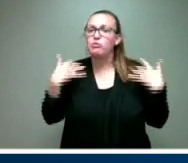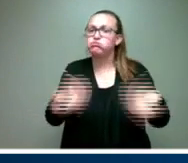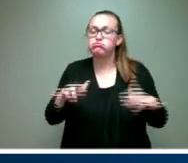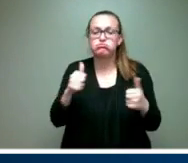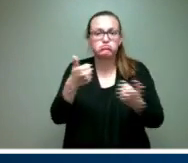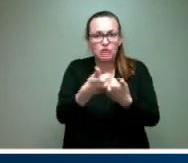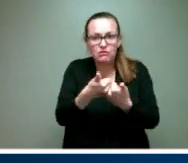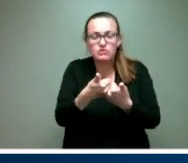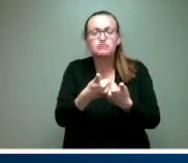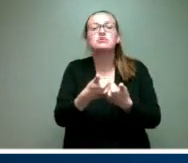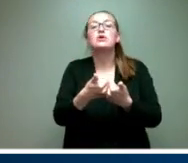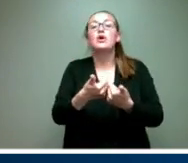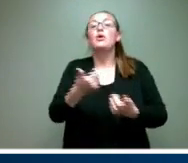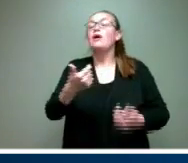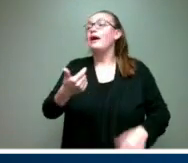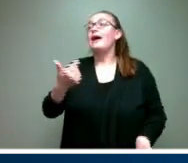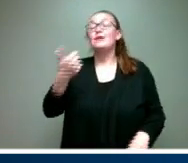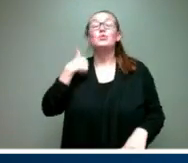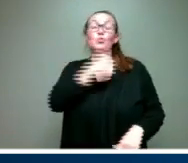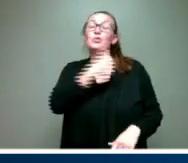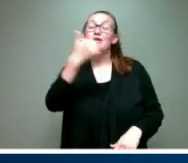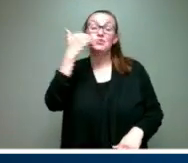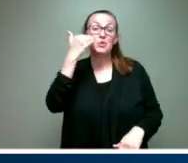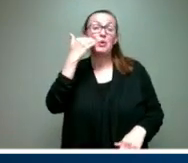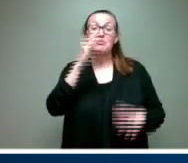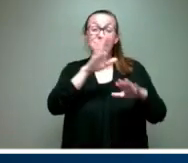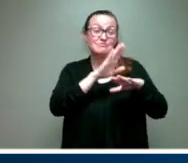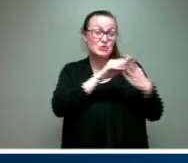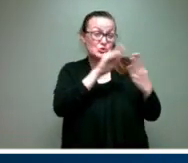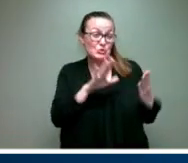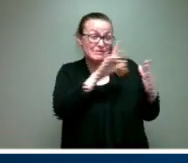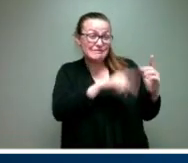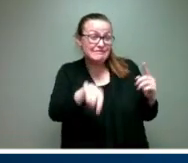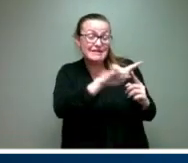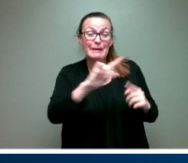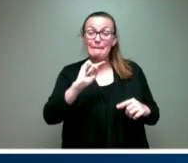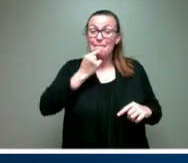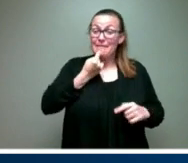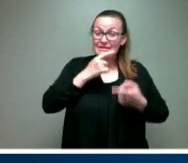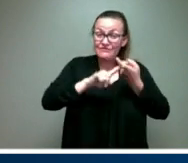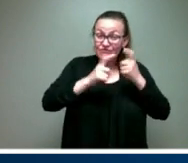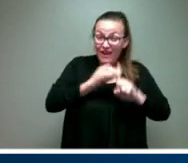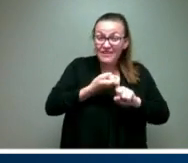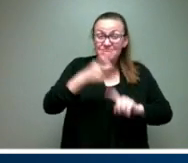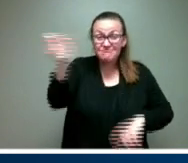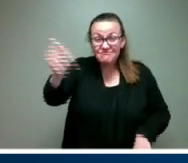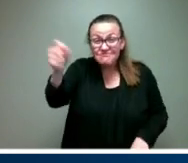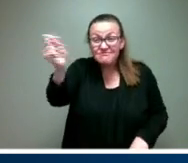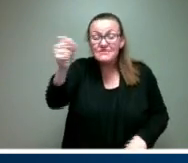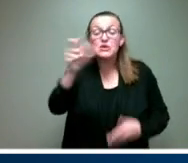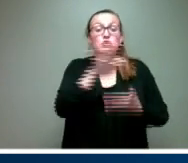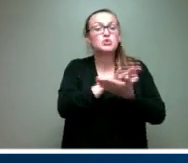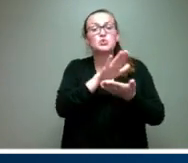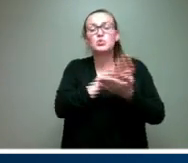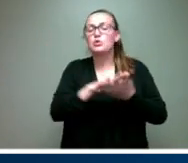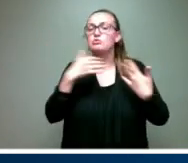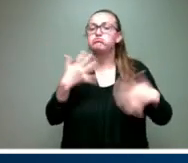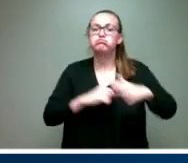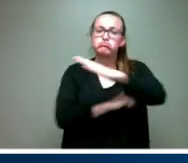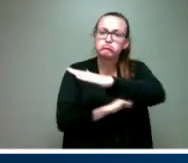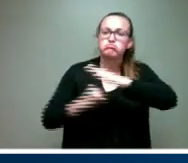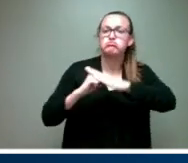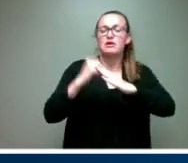our schools are a cornerstone of our community. Yeah. So this undertaking to get food to kids is so